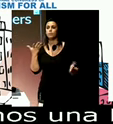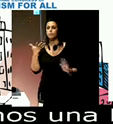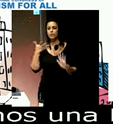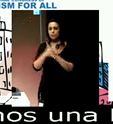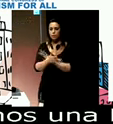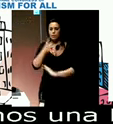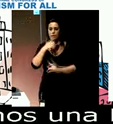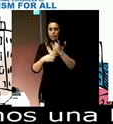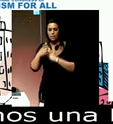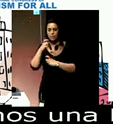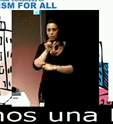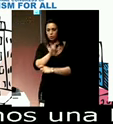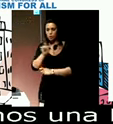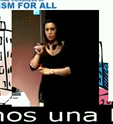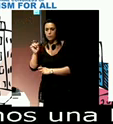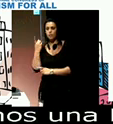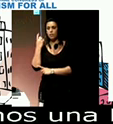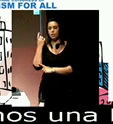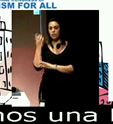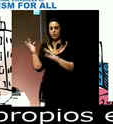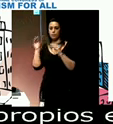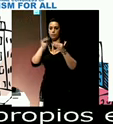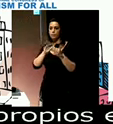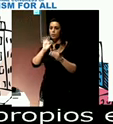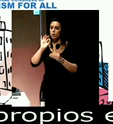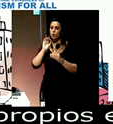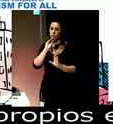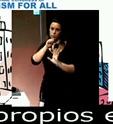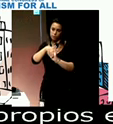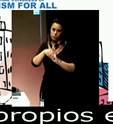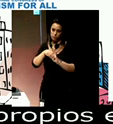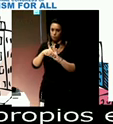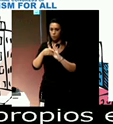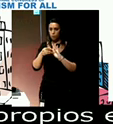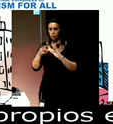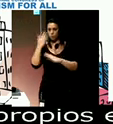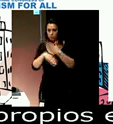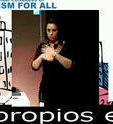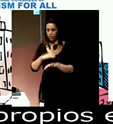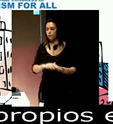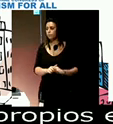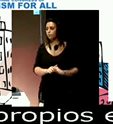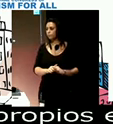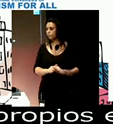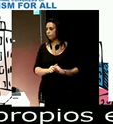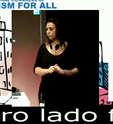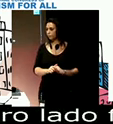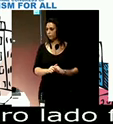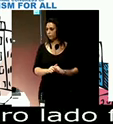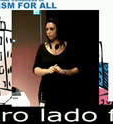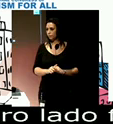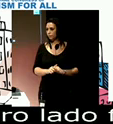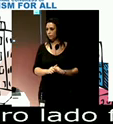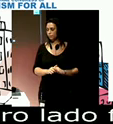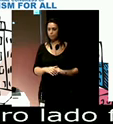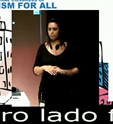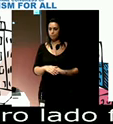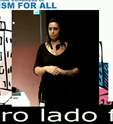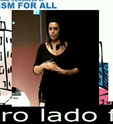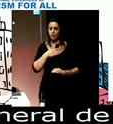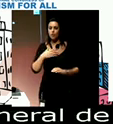of data about the market and the people moving around Spain with